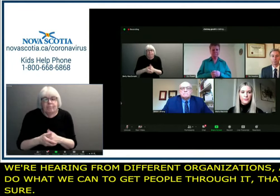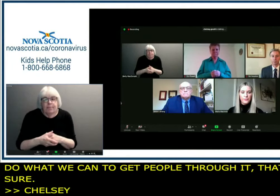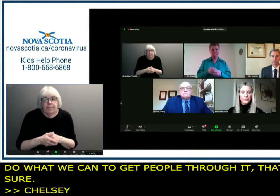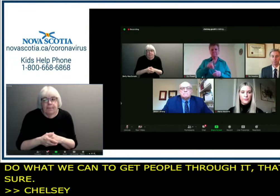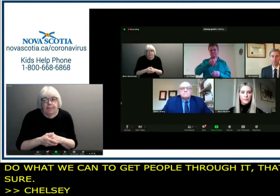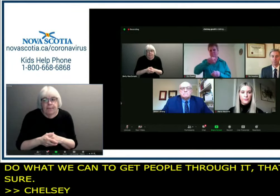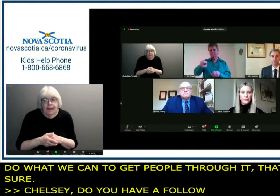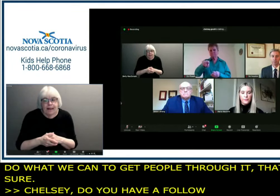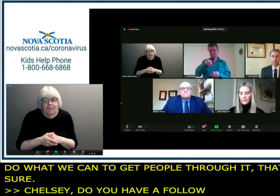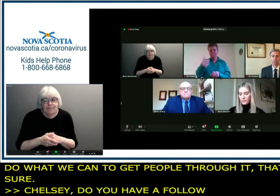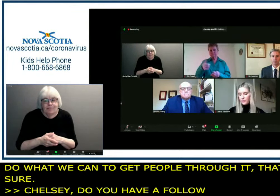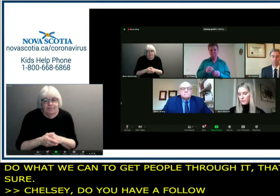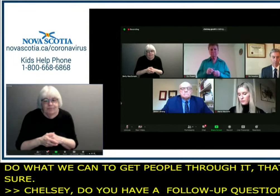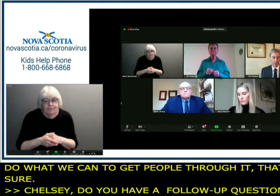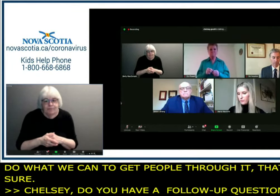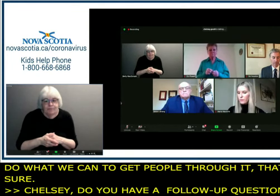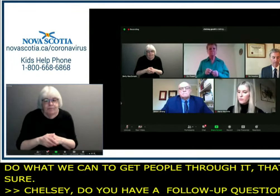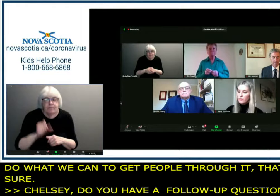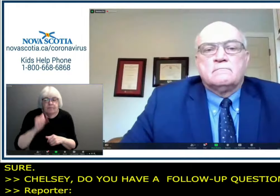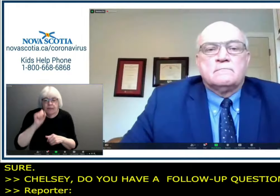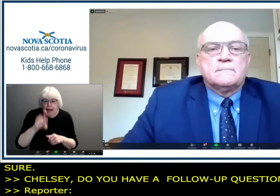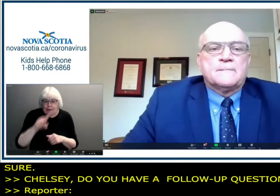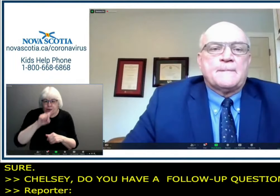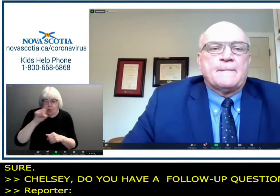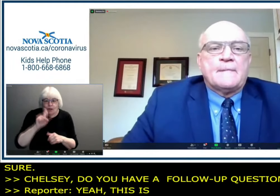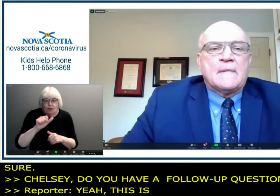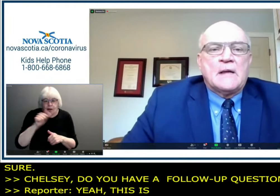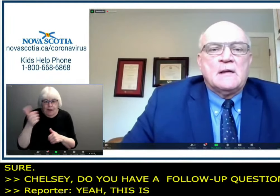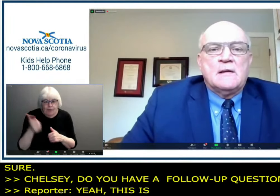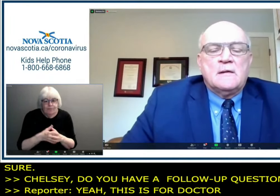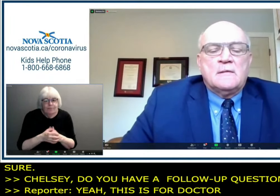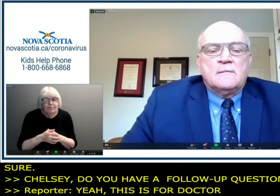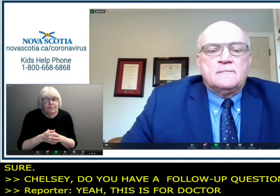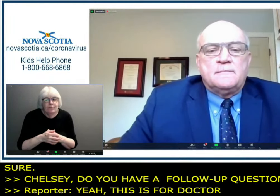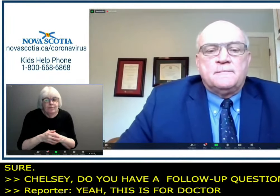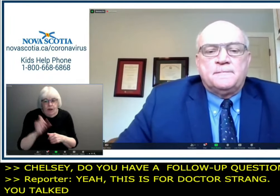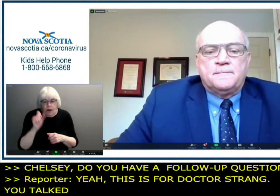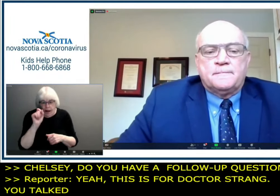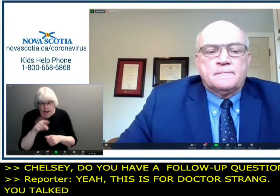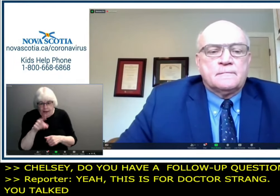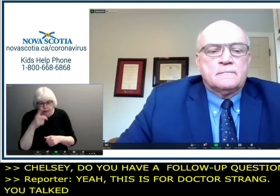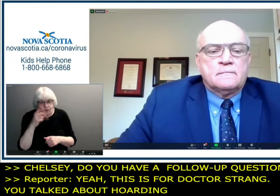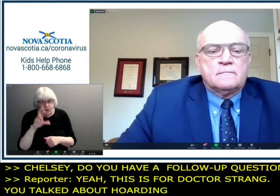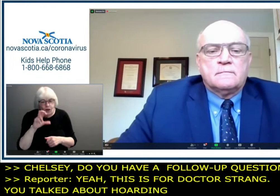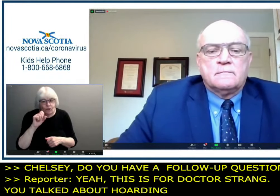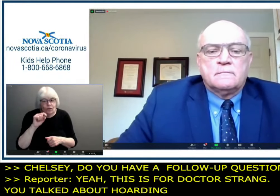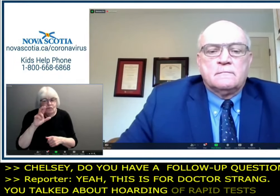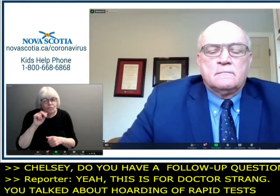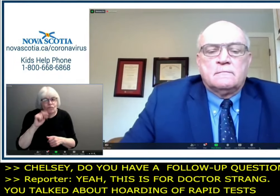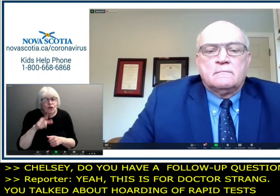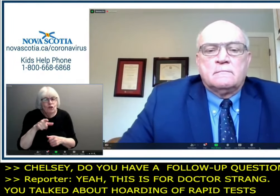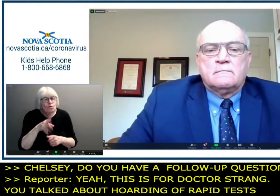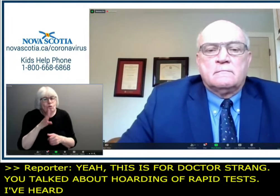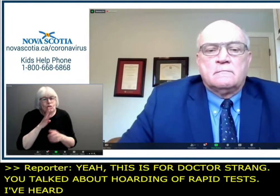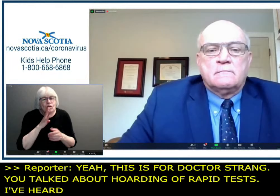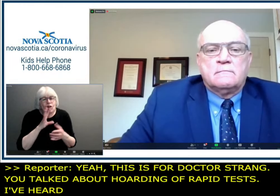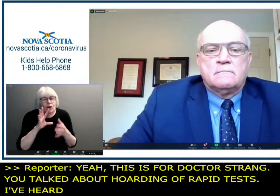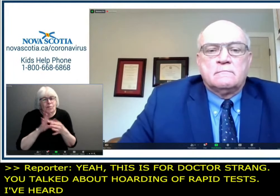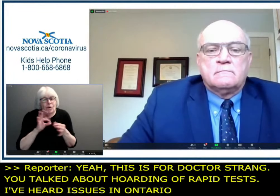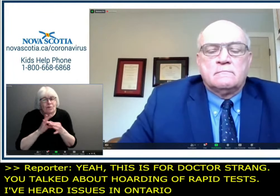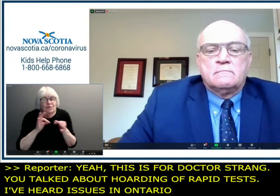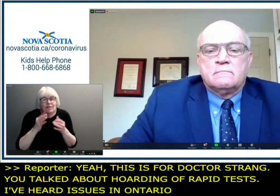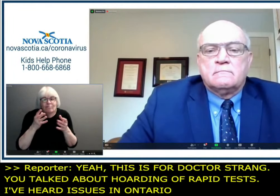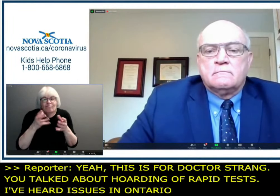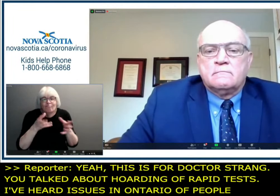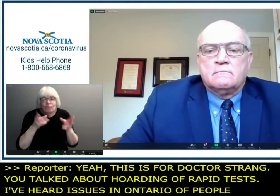Yeah, this is for Dr. Strang. You've talked about hoarding of rapid tests. I've heard issues in Ontario of people selling rapid